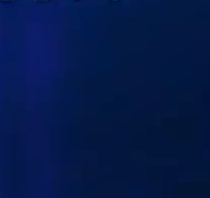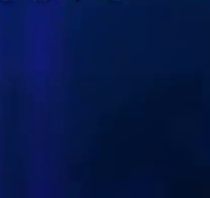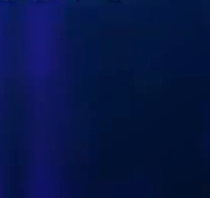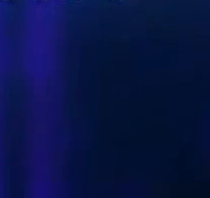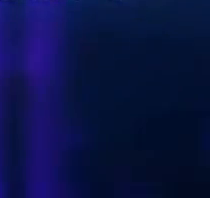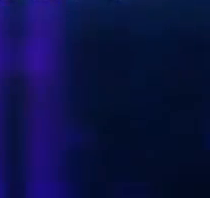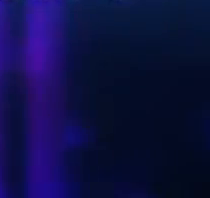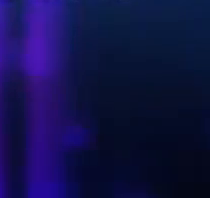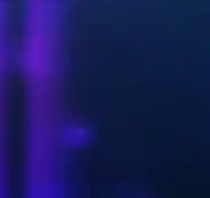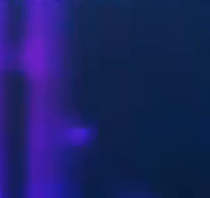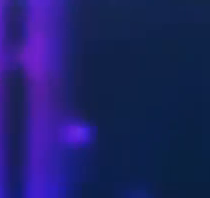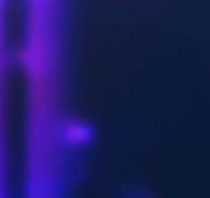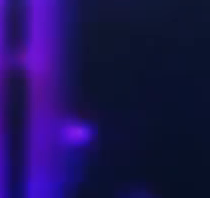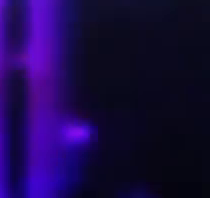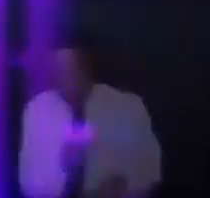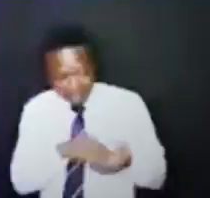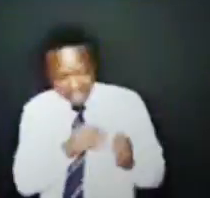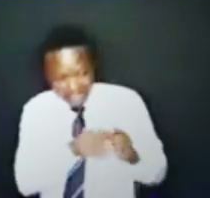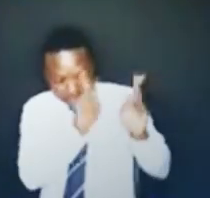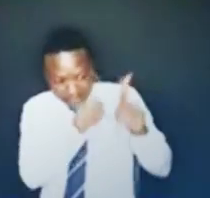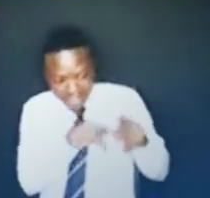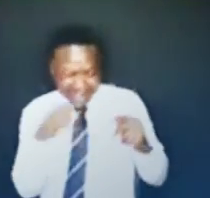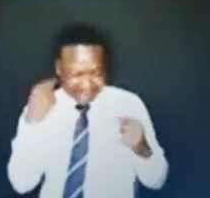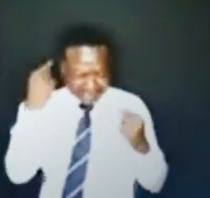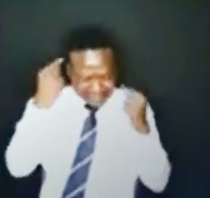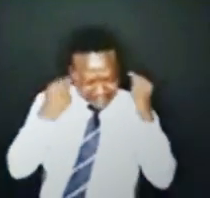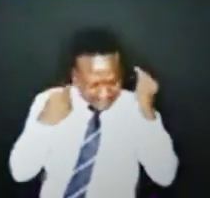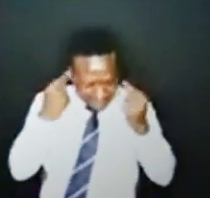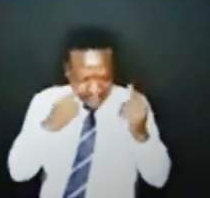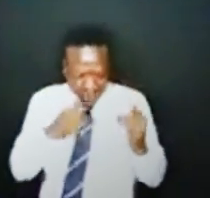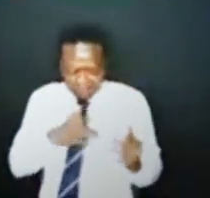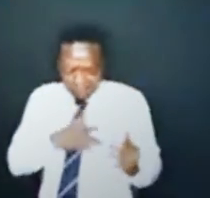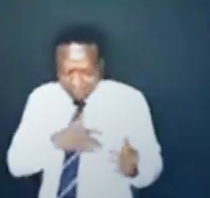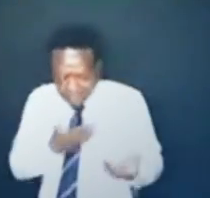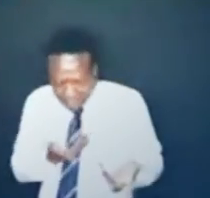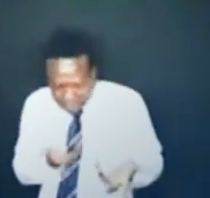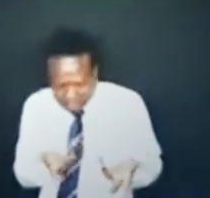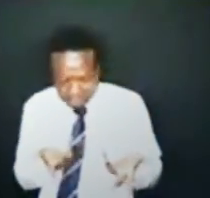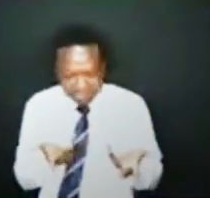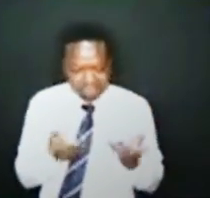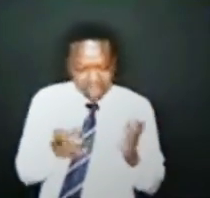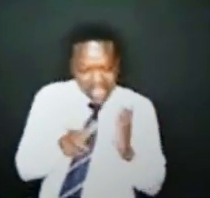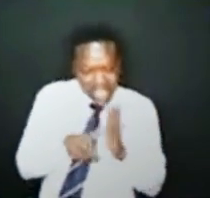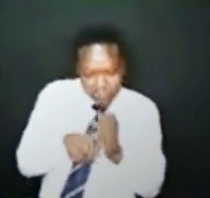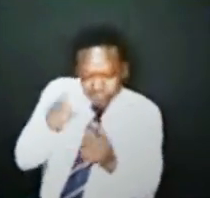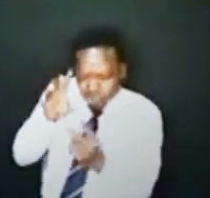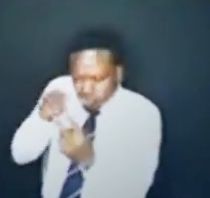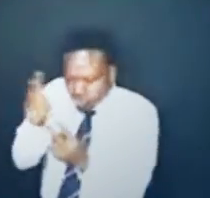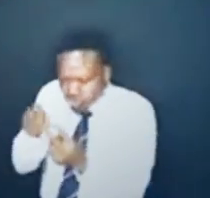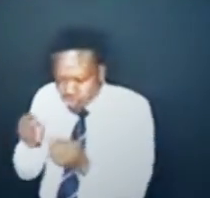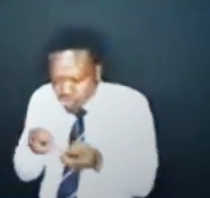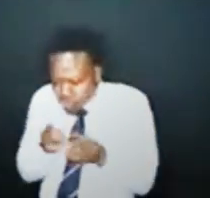from which a person does all thinking, feeling, and